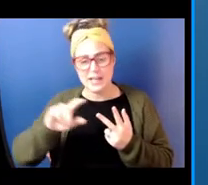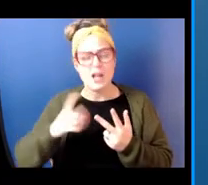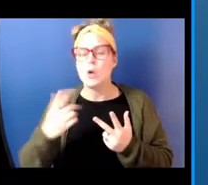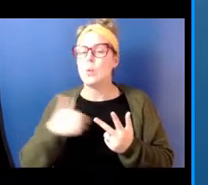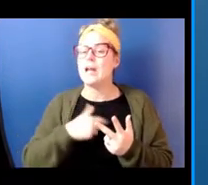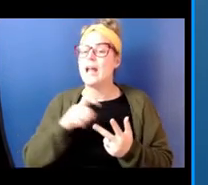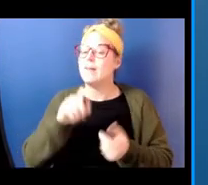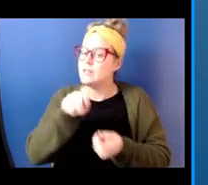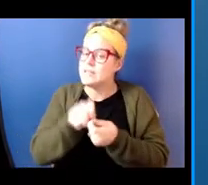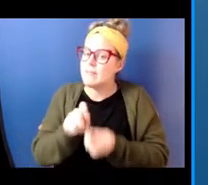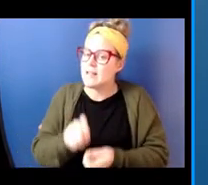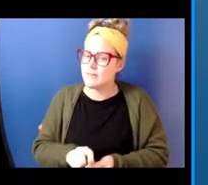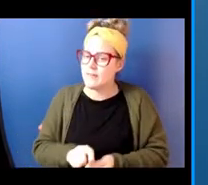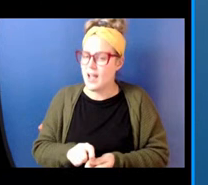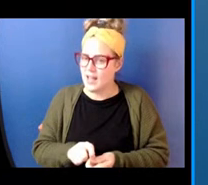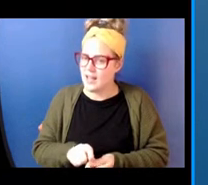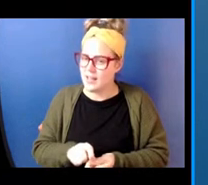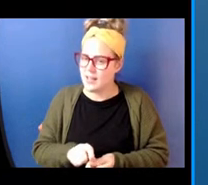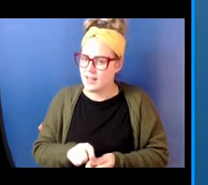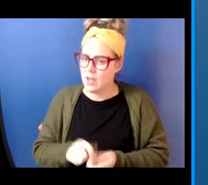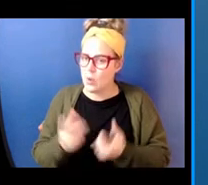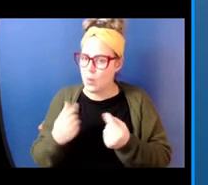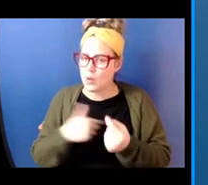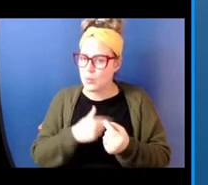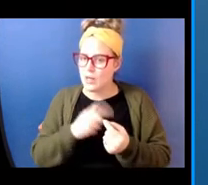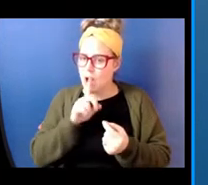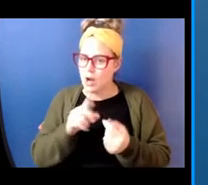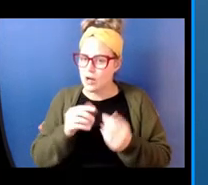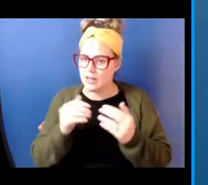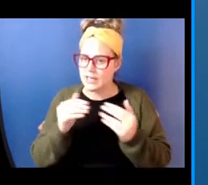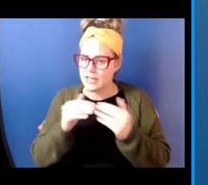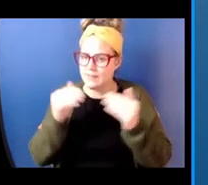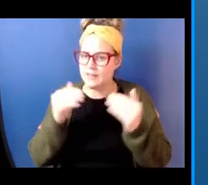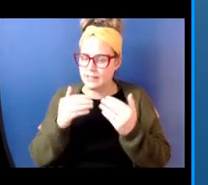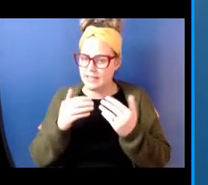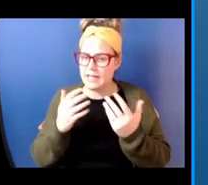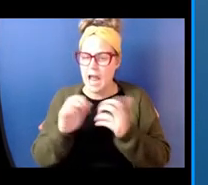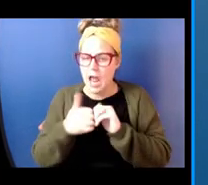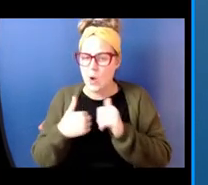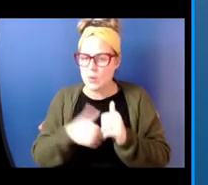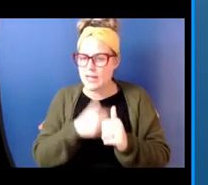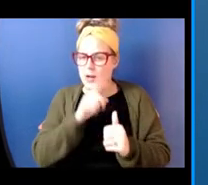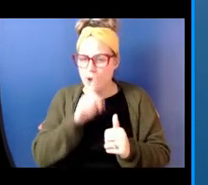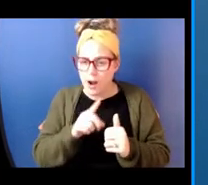specify what we are evenly how we are evenly dividing